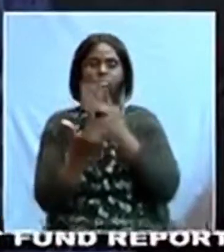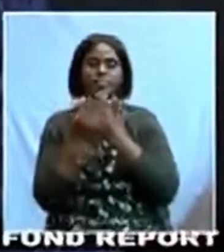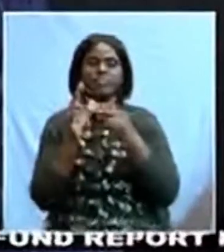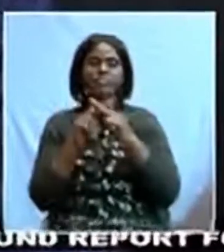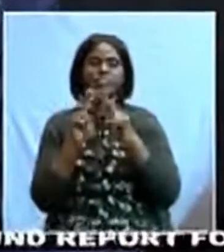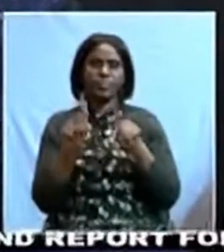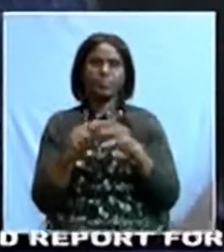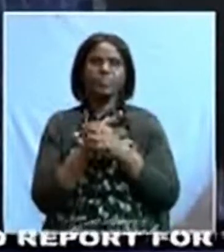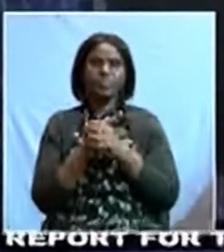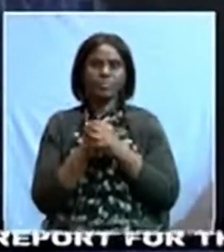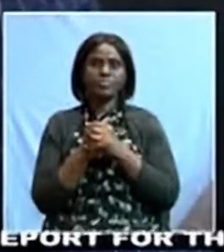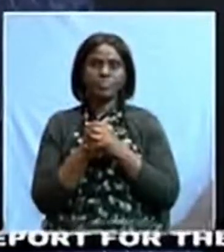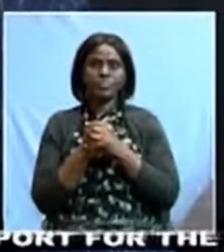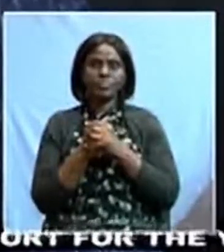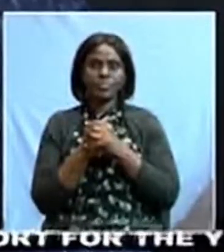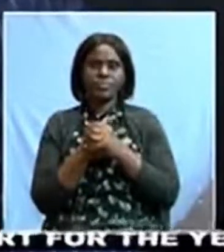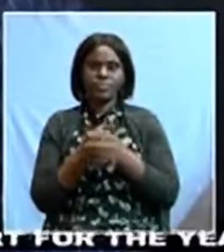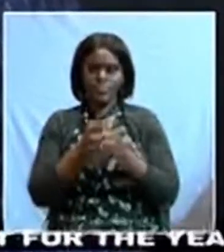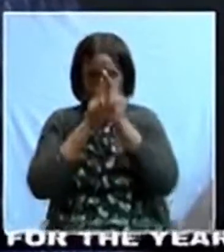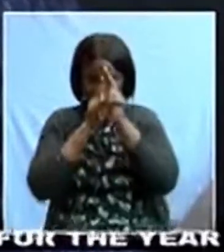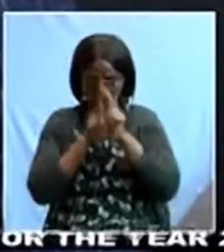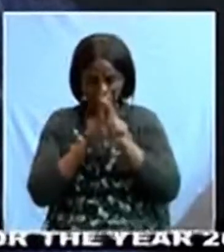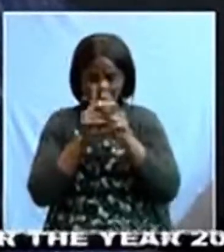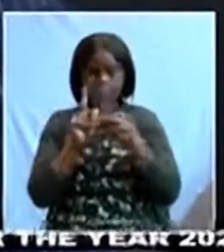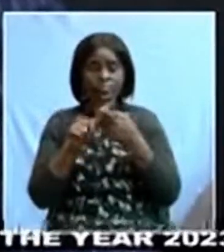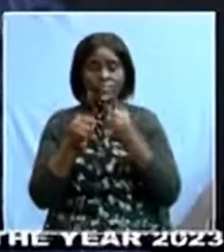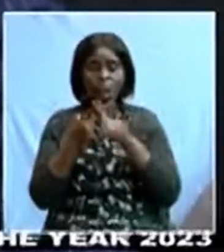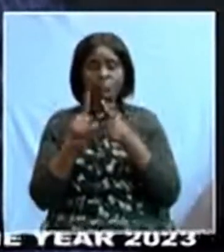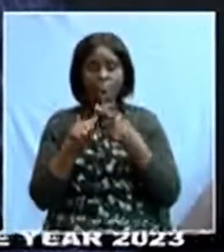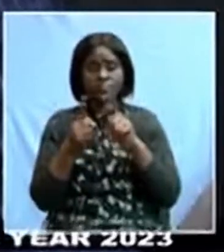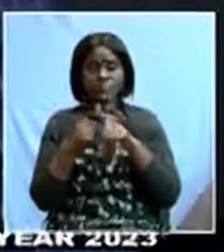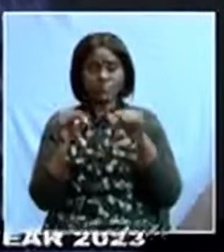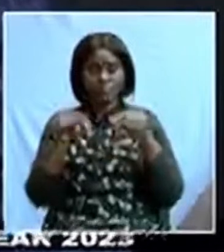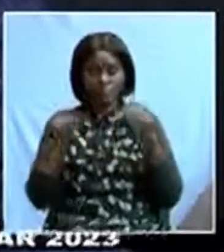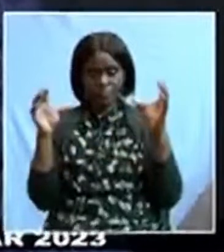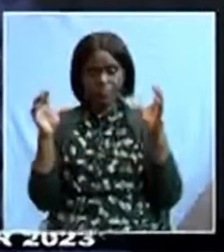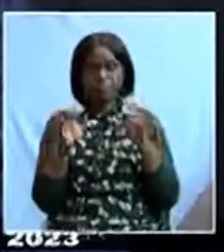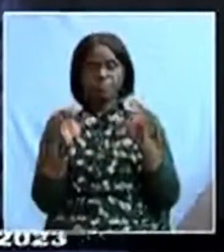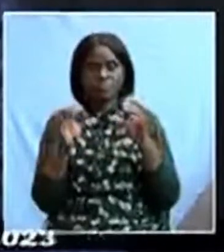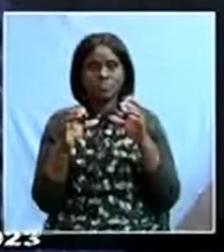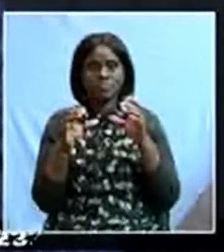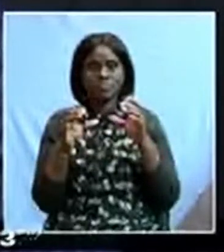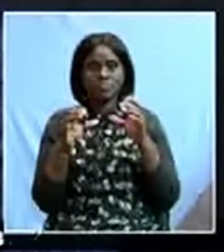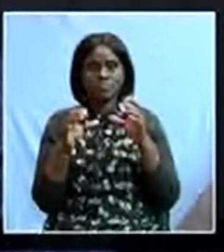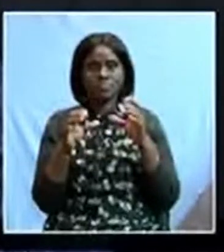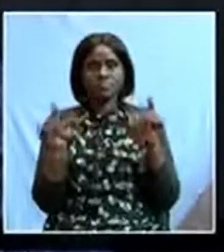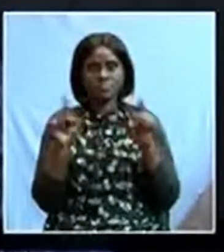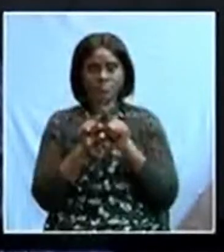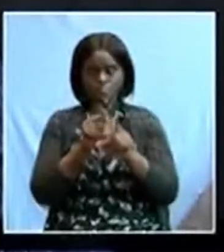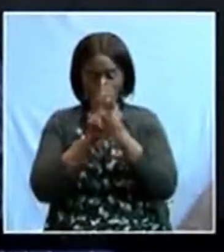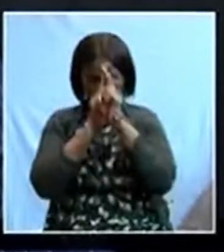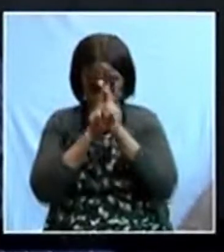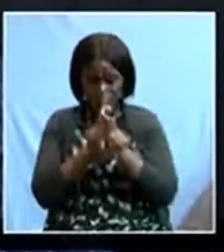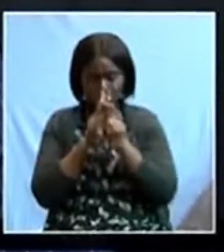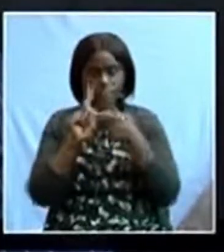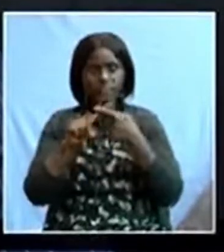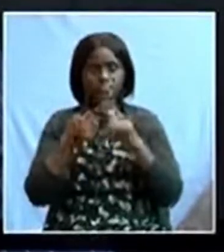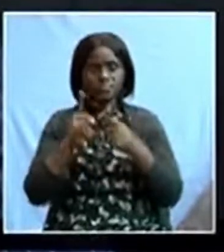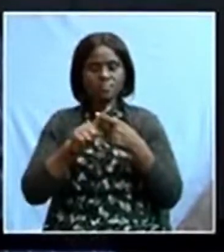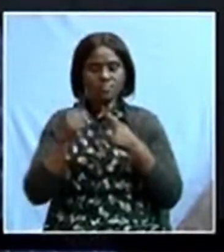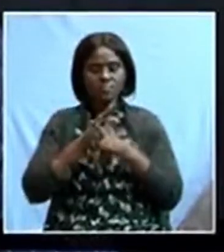Good morning, honorable colleagues of the committee and the honorable colleague